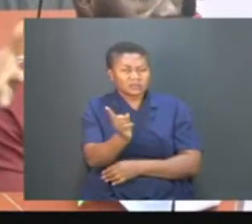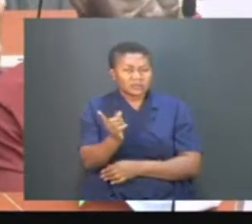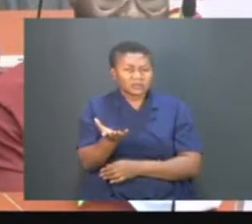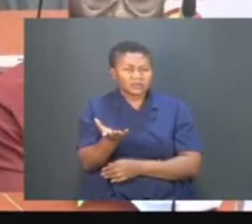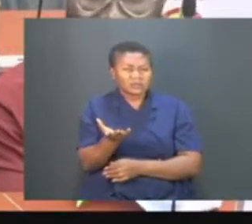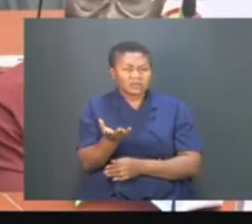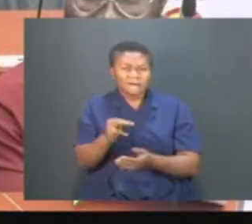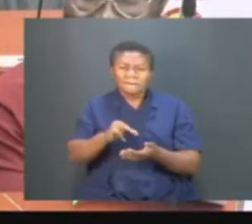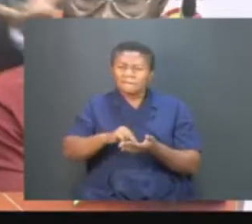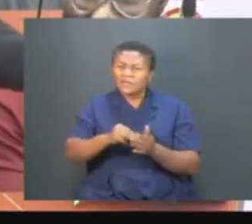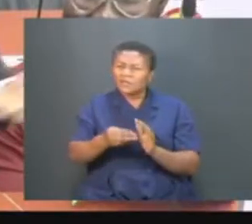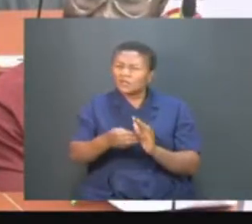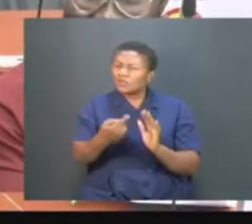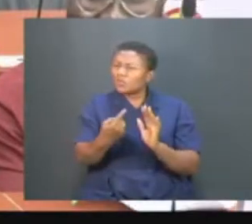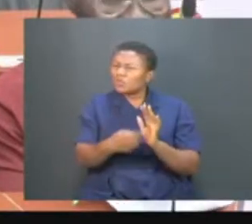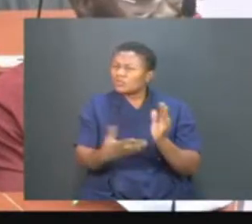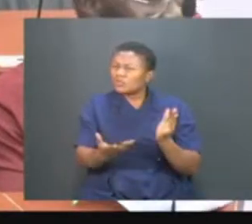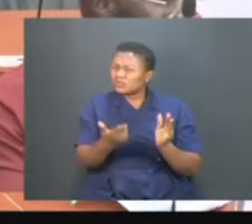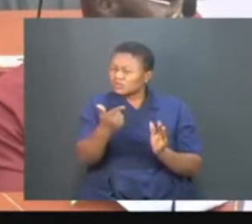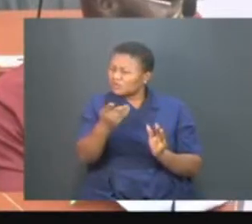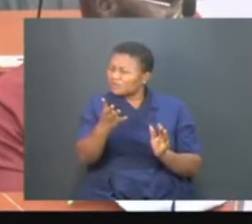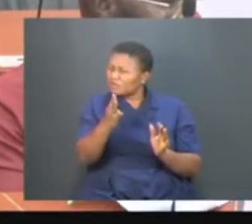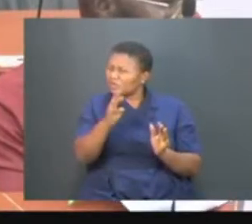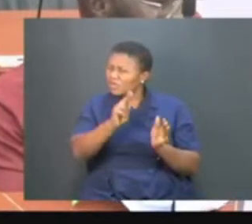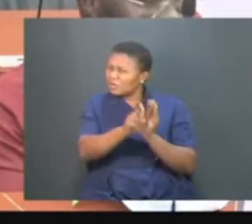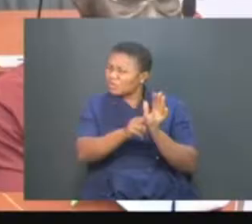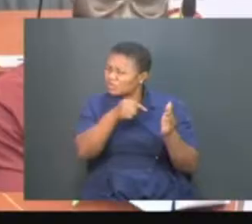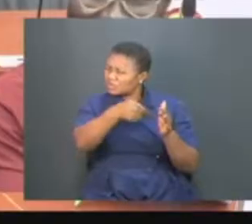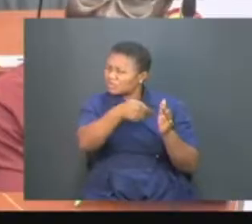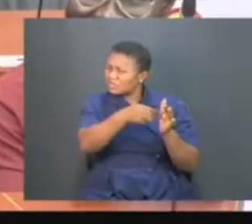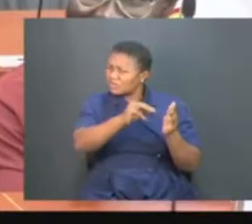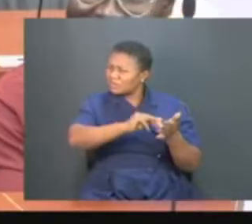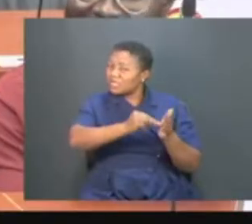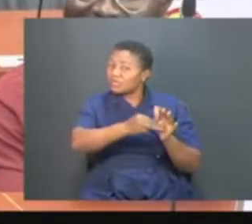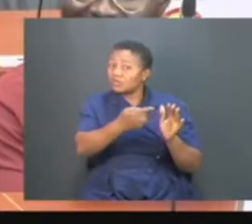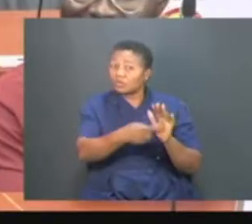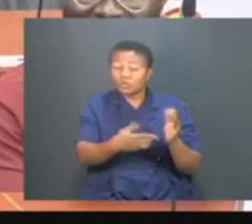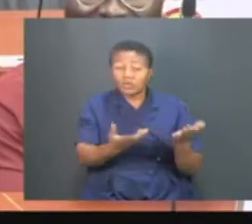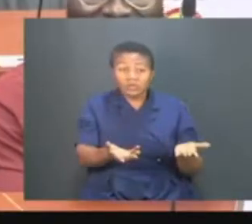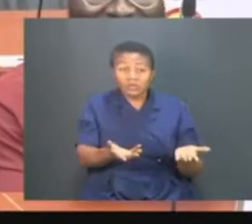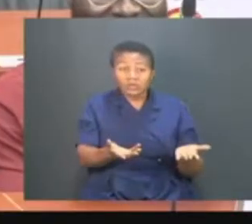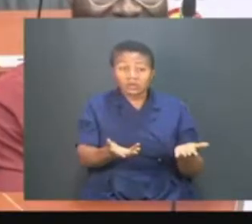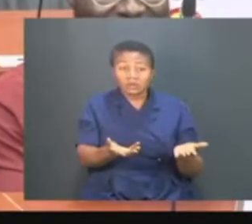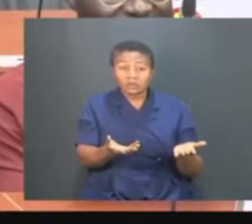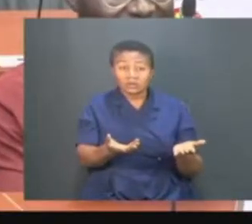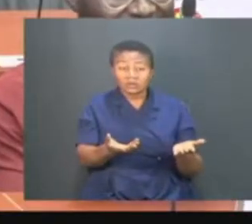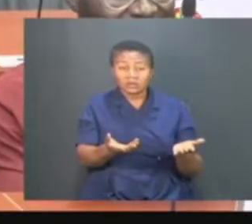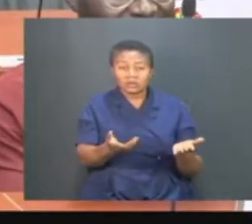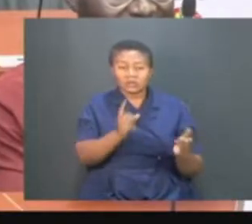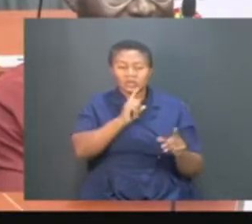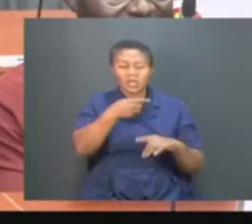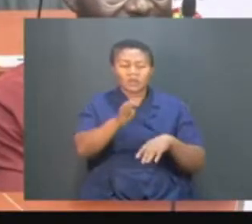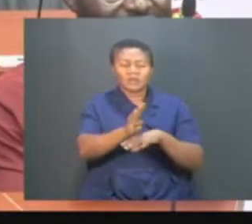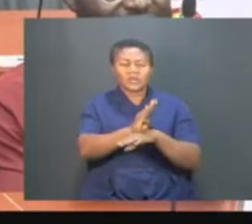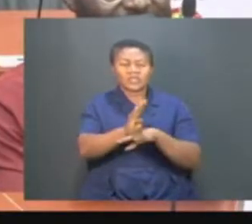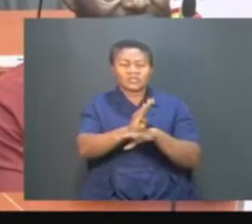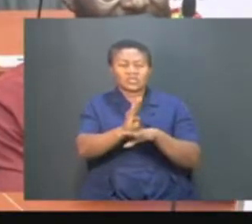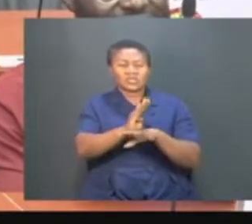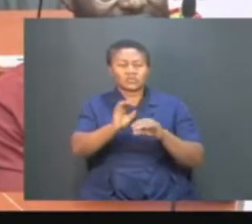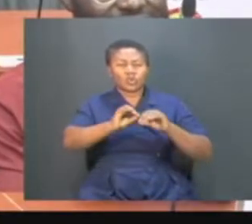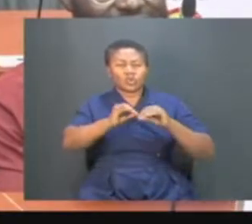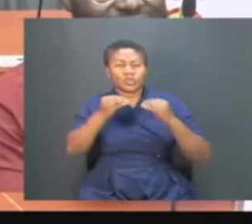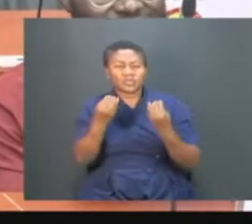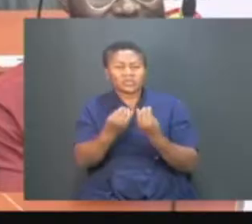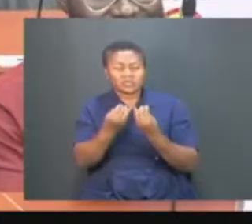mean by 24-hour economy? Mr. Speaker, it entails business operations,